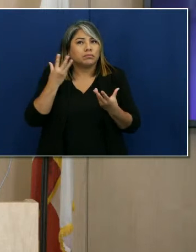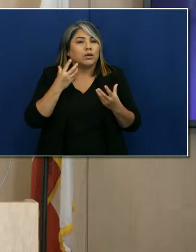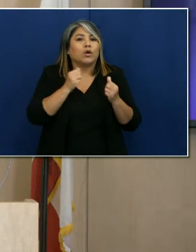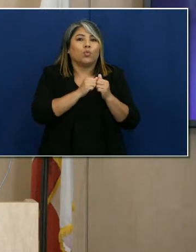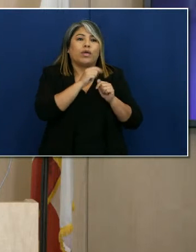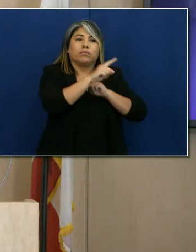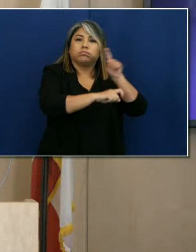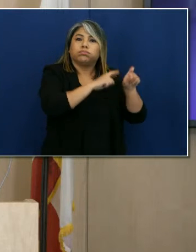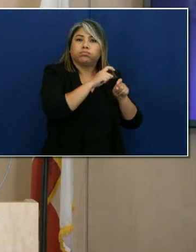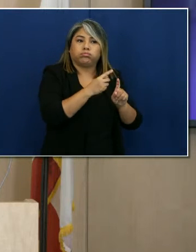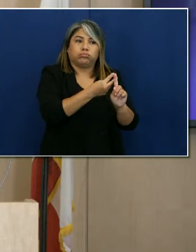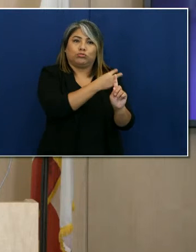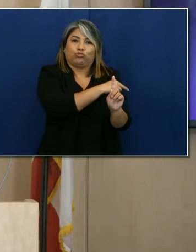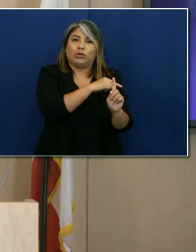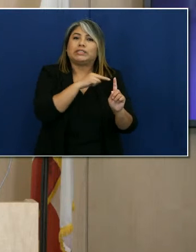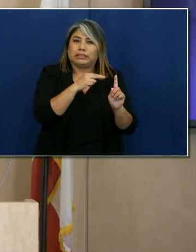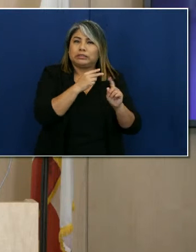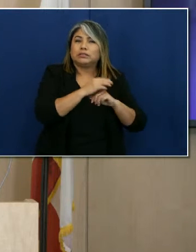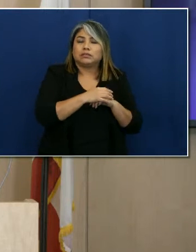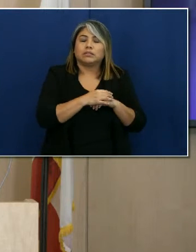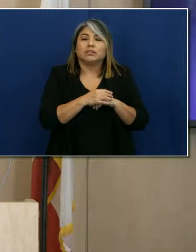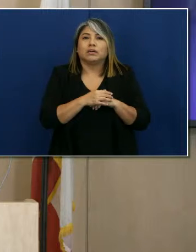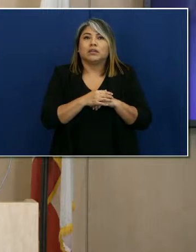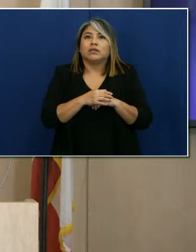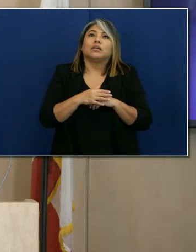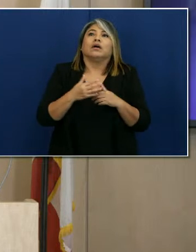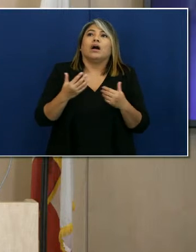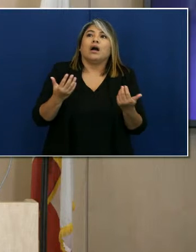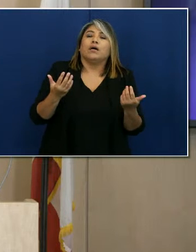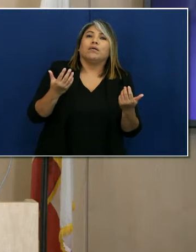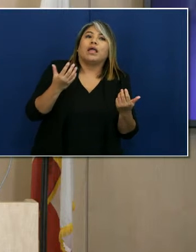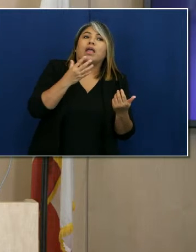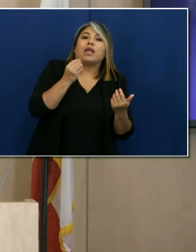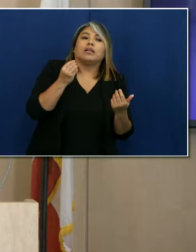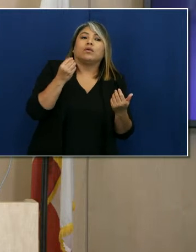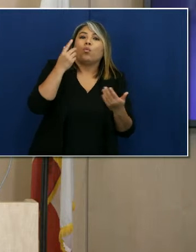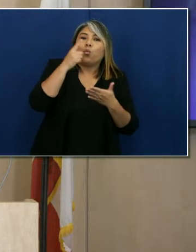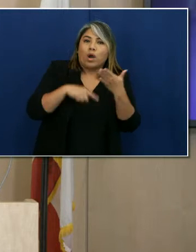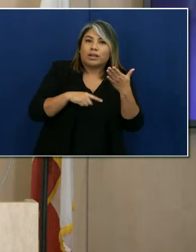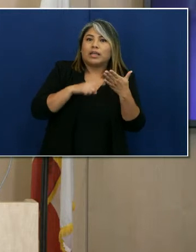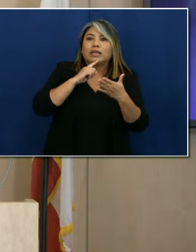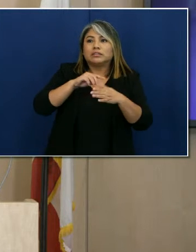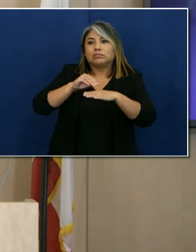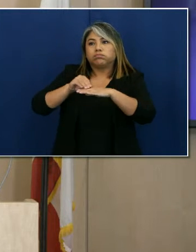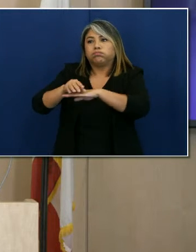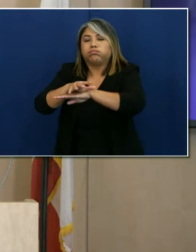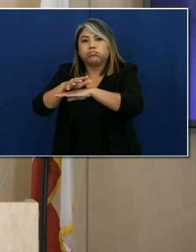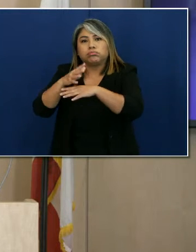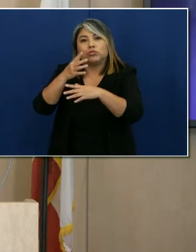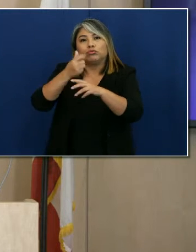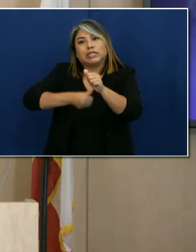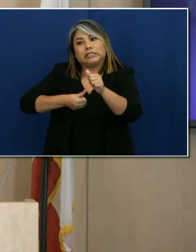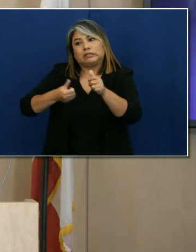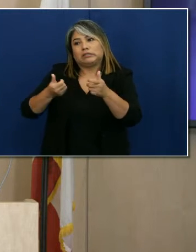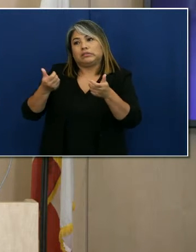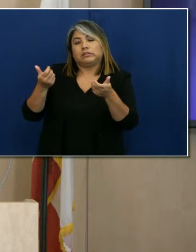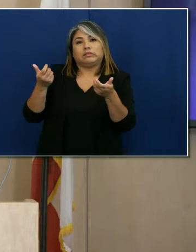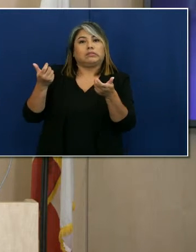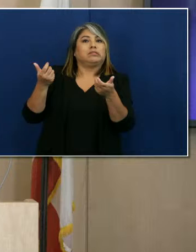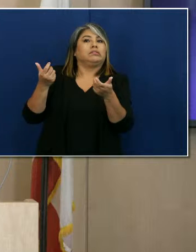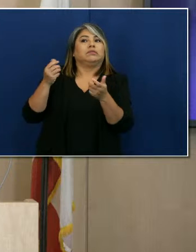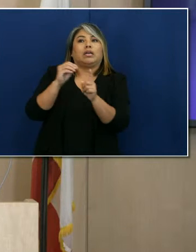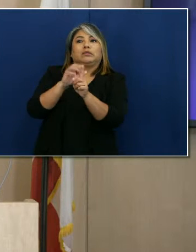tracing in terms of what is contributing to each potential set